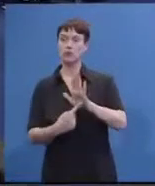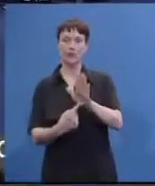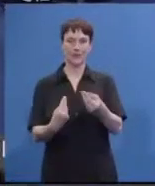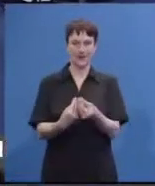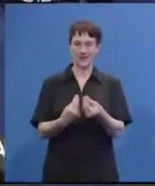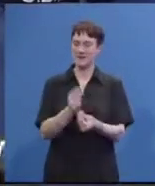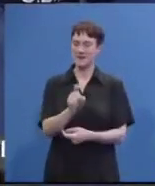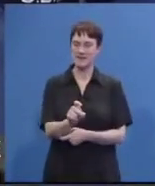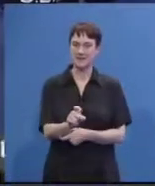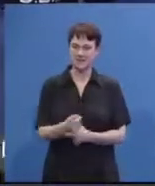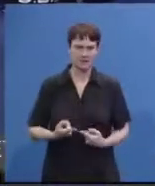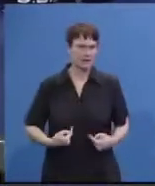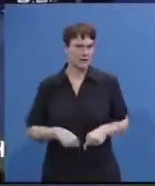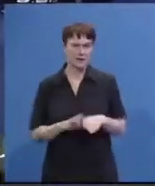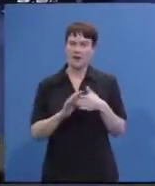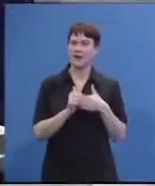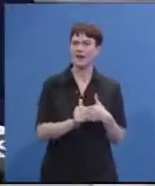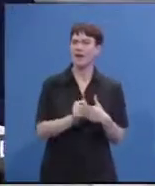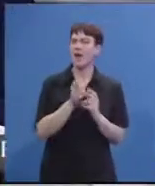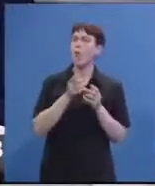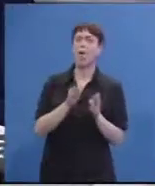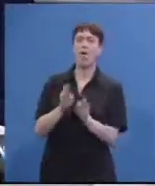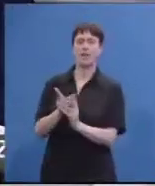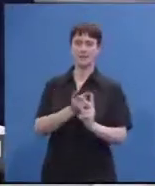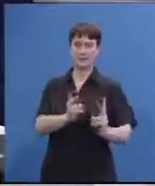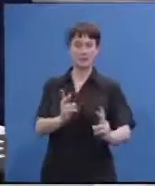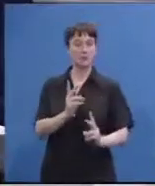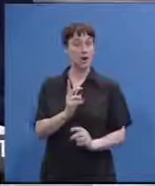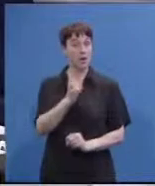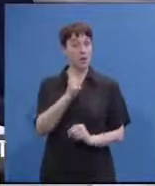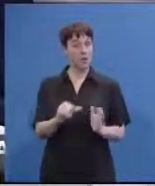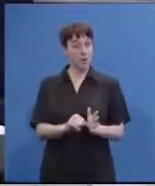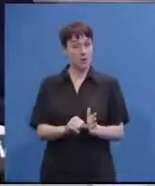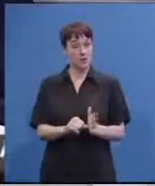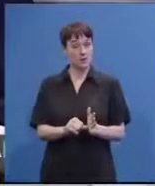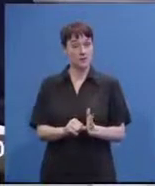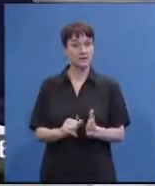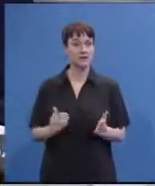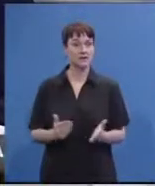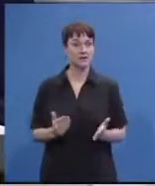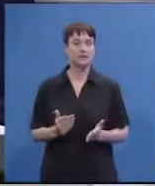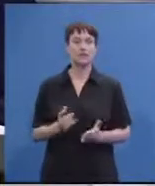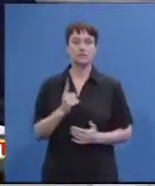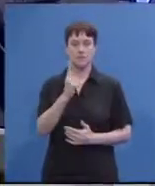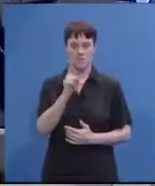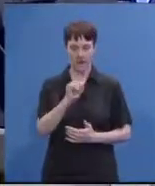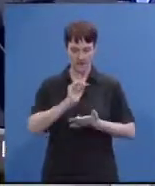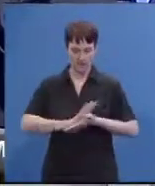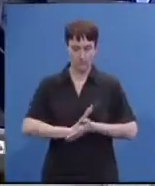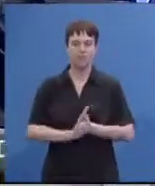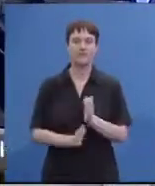all lead us in different ways. But what the most important one is leading by appreciation. Now, in terms